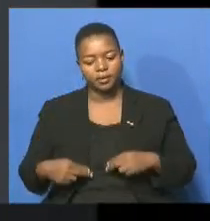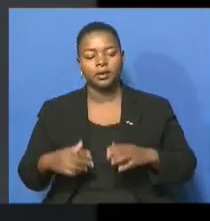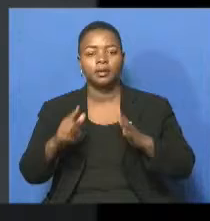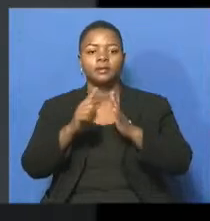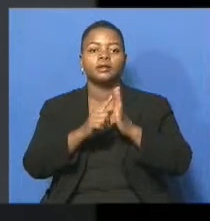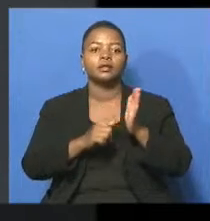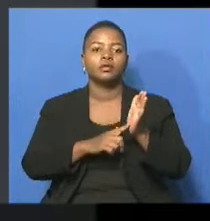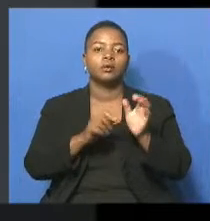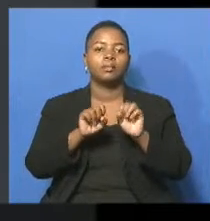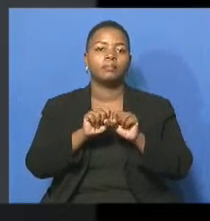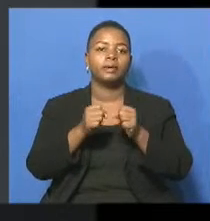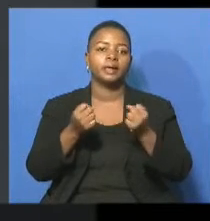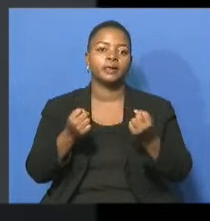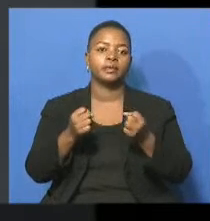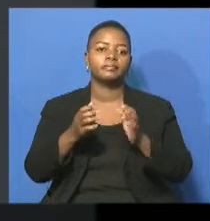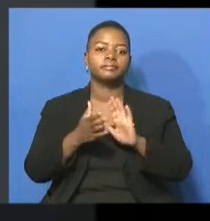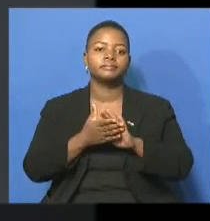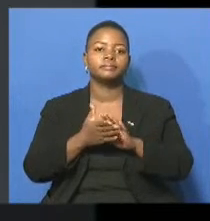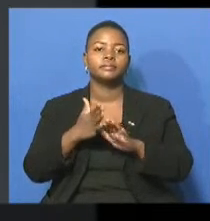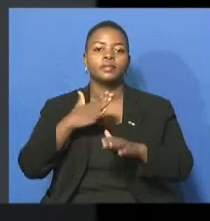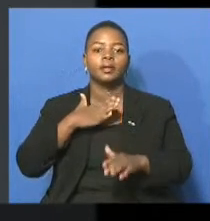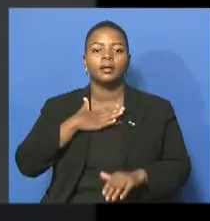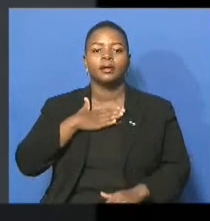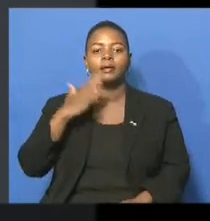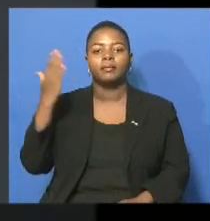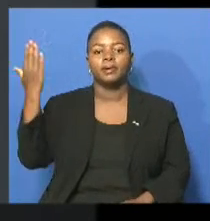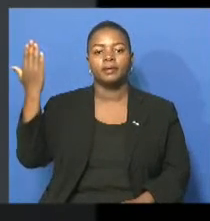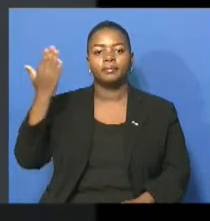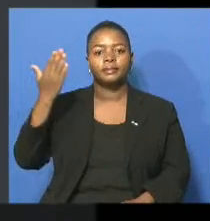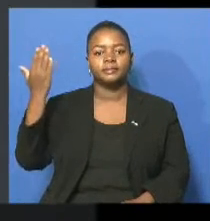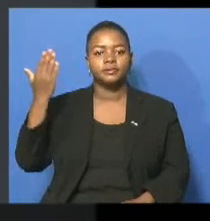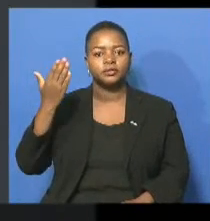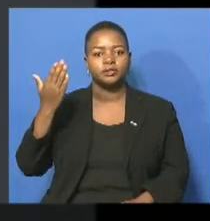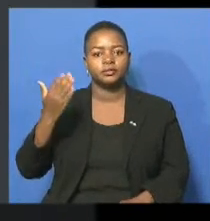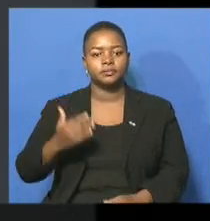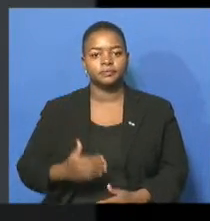And in my presentation,